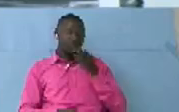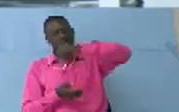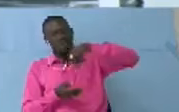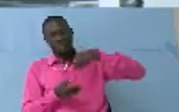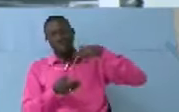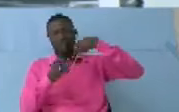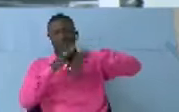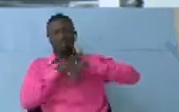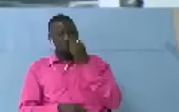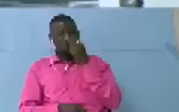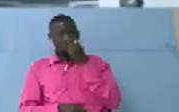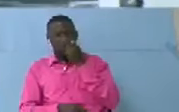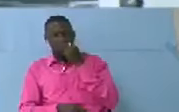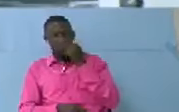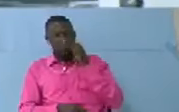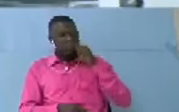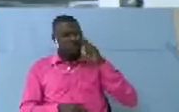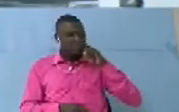there. Where did they put?